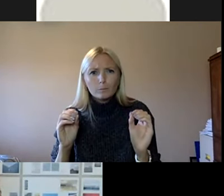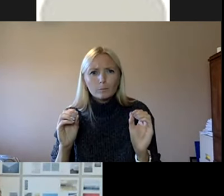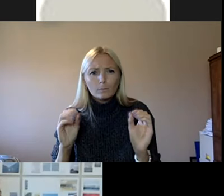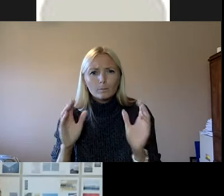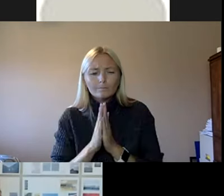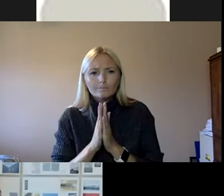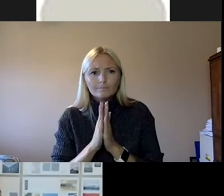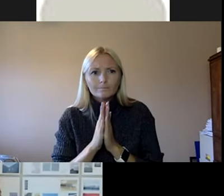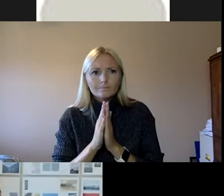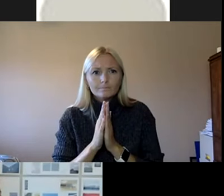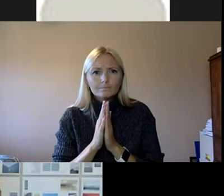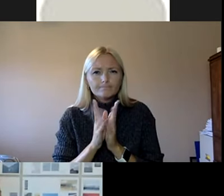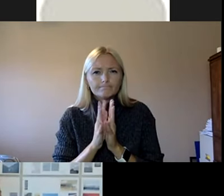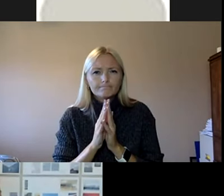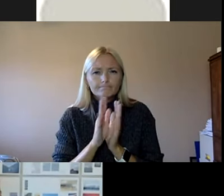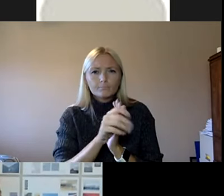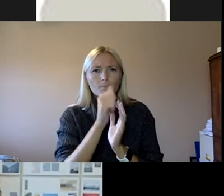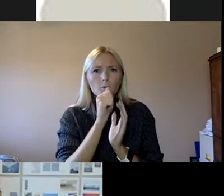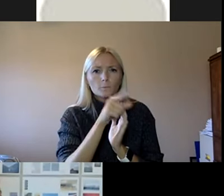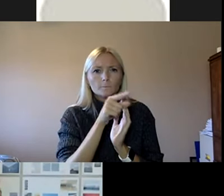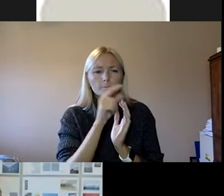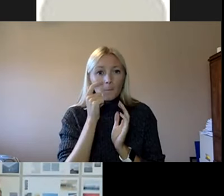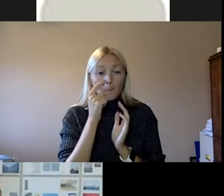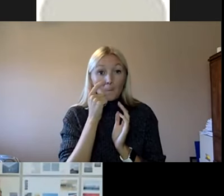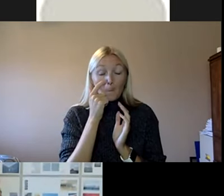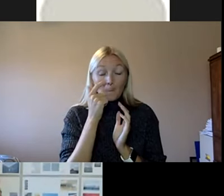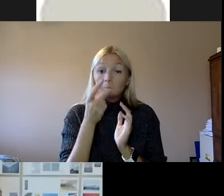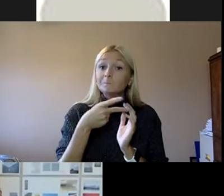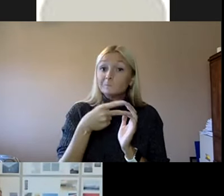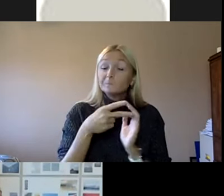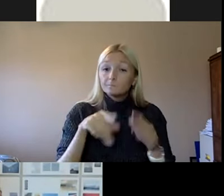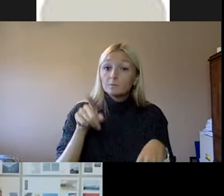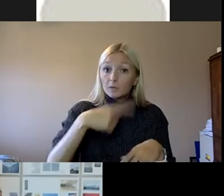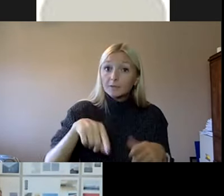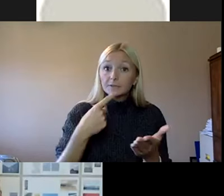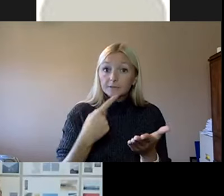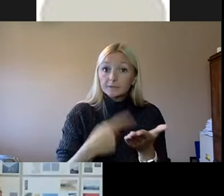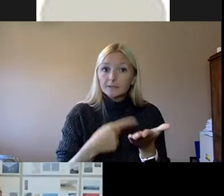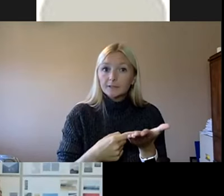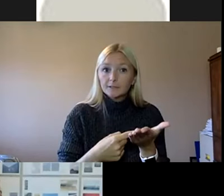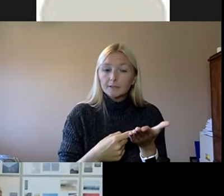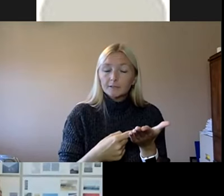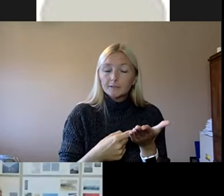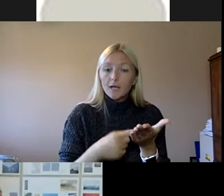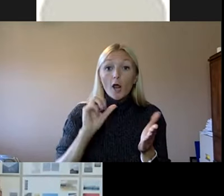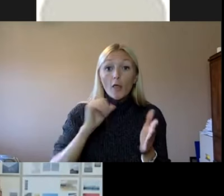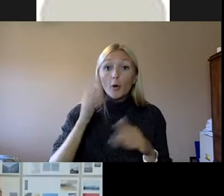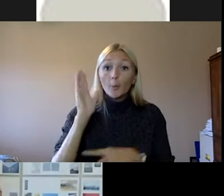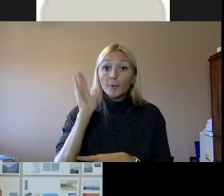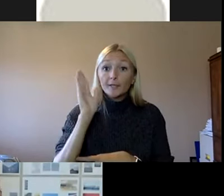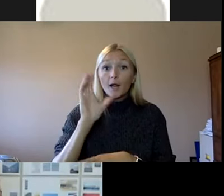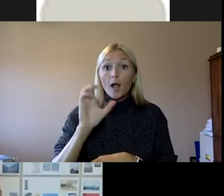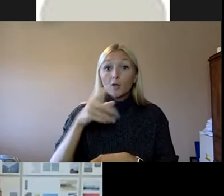you're mute, Prakash. Roni and I are actually going to be doing a talk later this in October, early October,